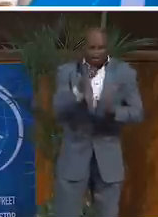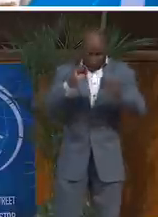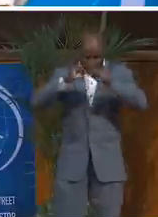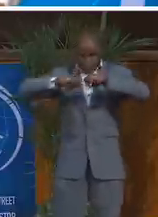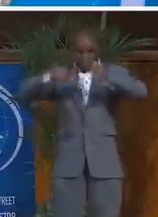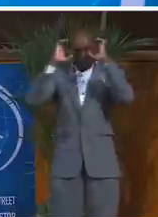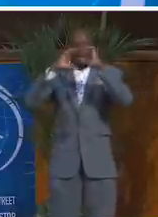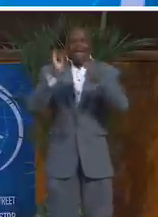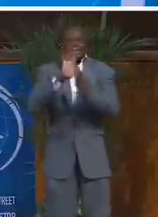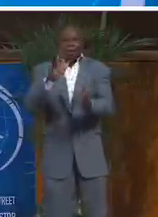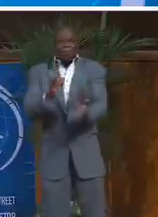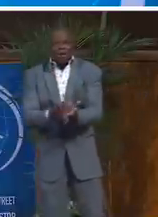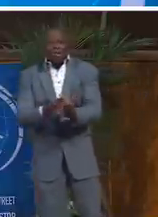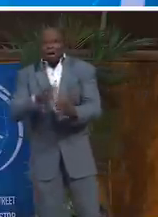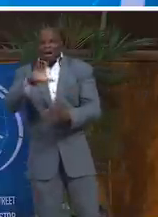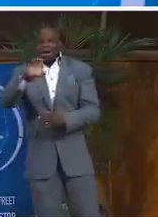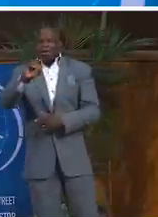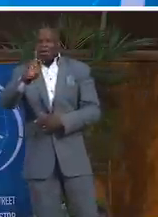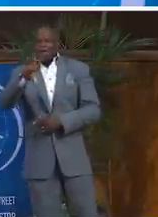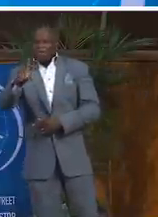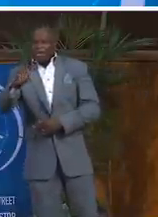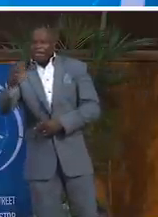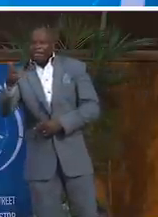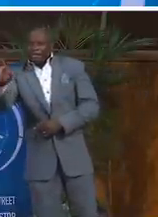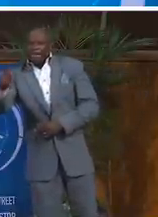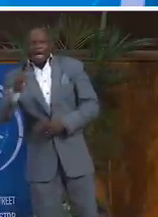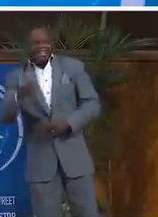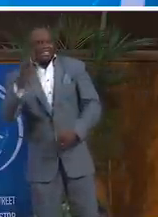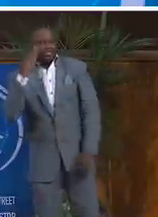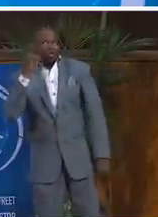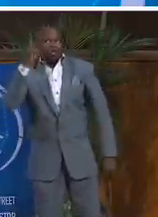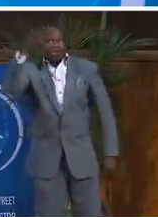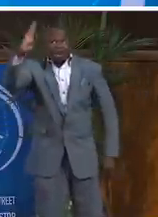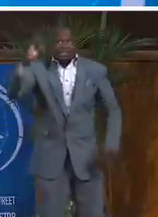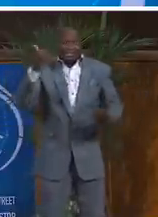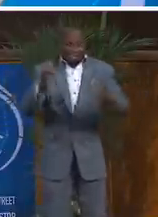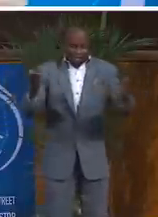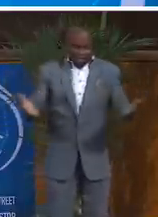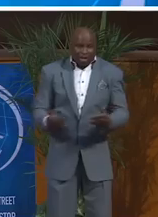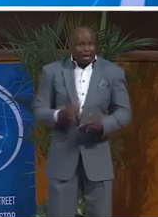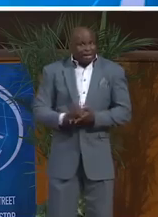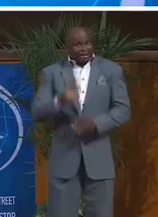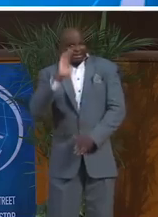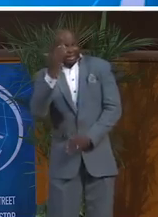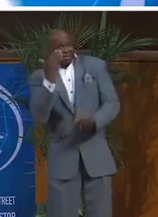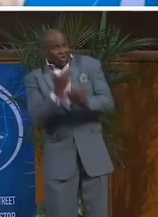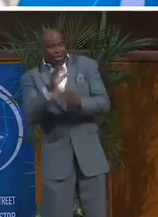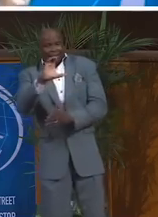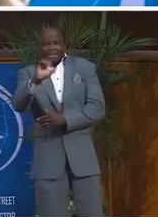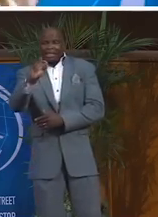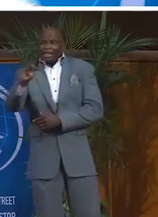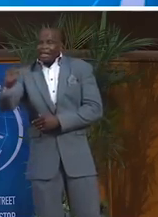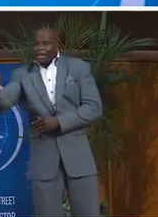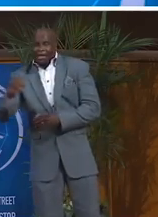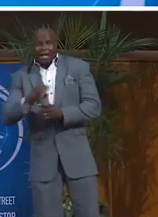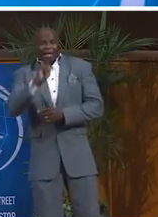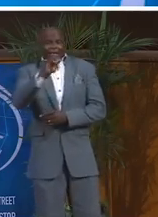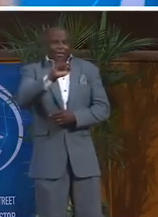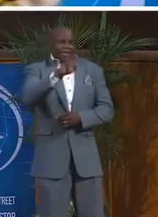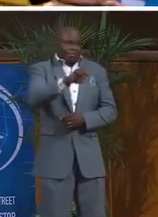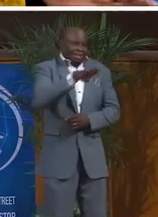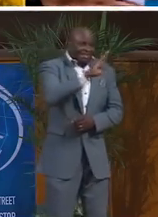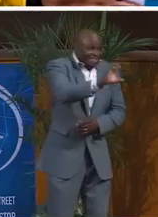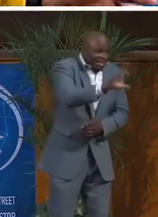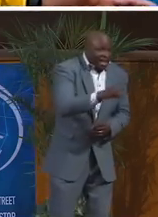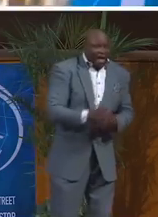in the middle of this virus: Lord, I just need to know you're still there. It doesn't look good on CNN. MSNBC has gotten bad.